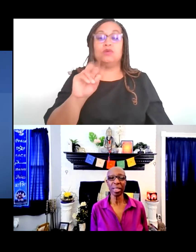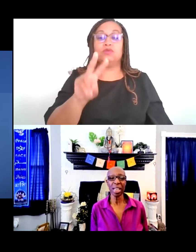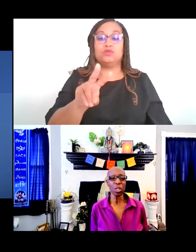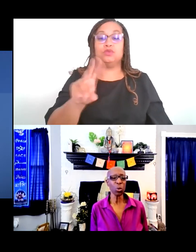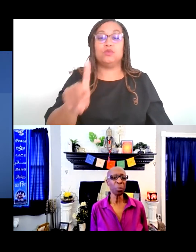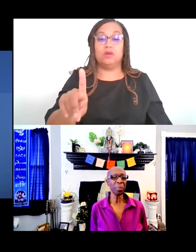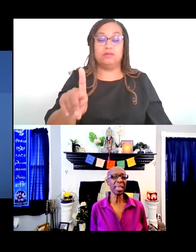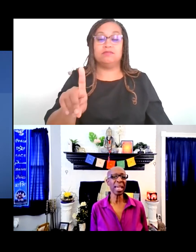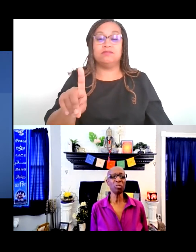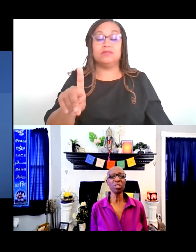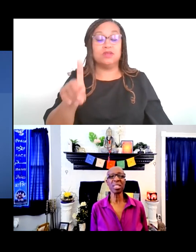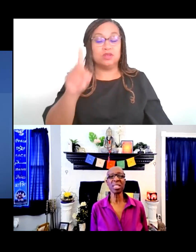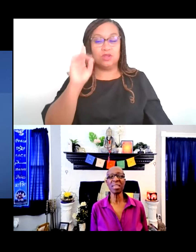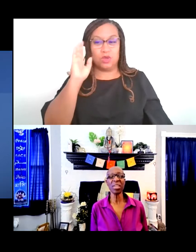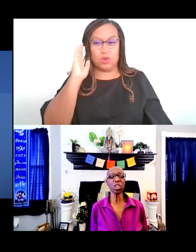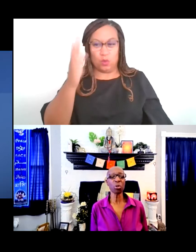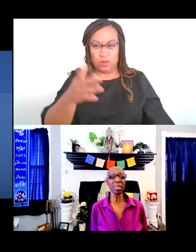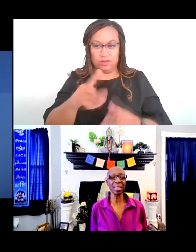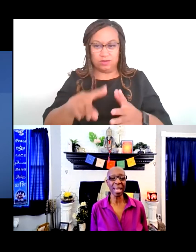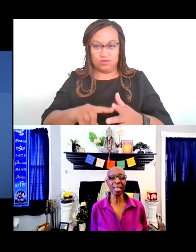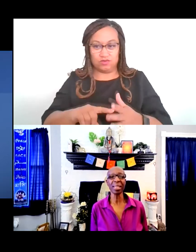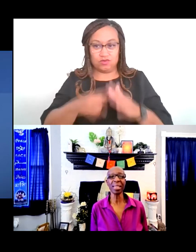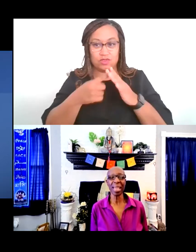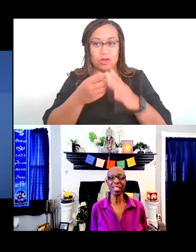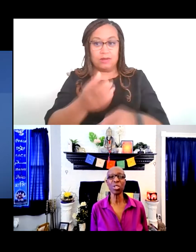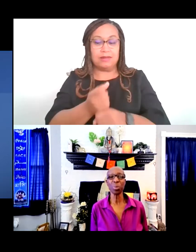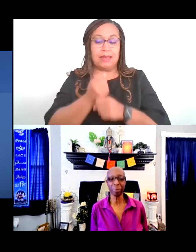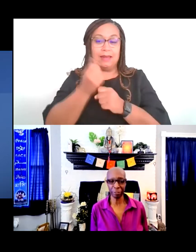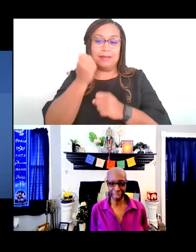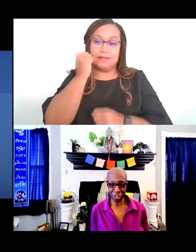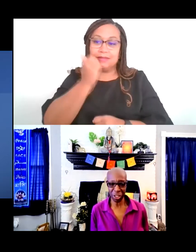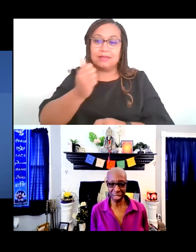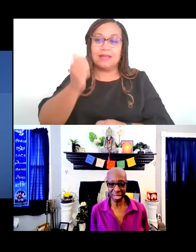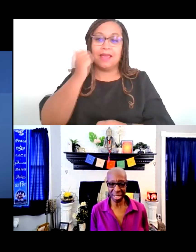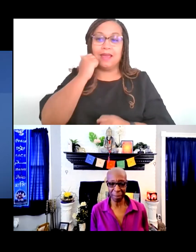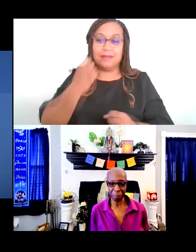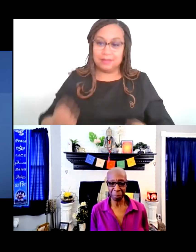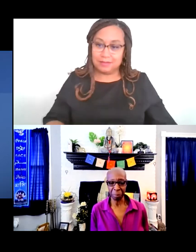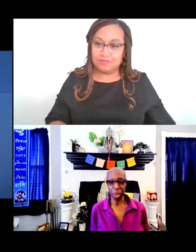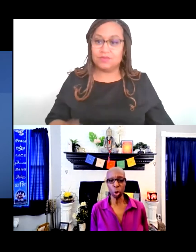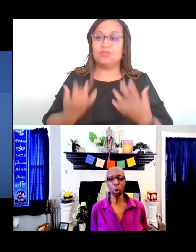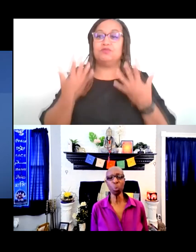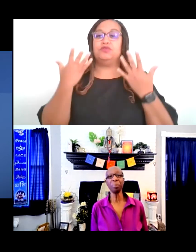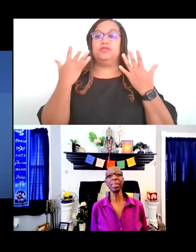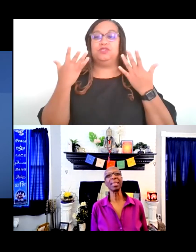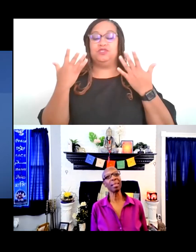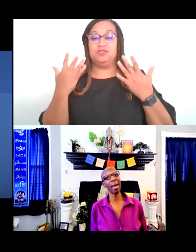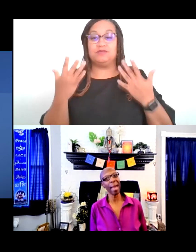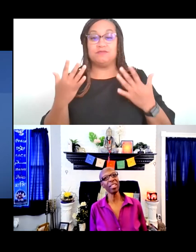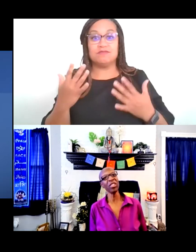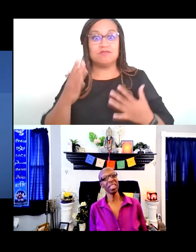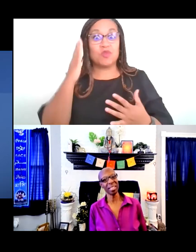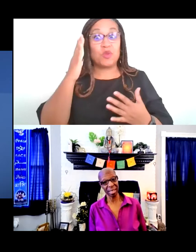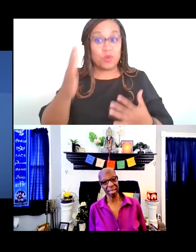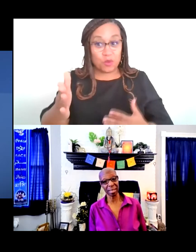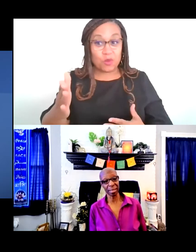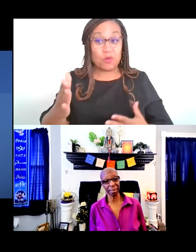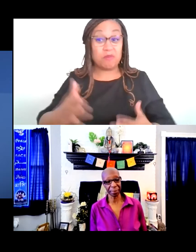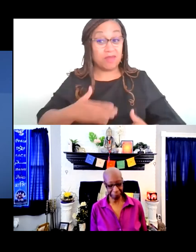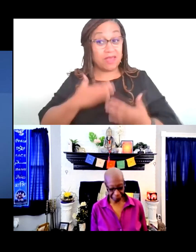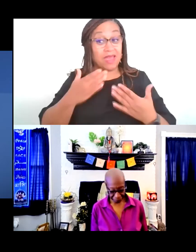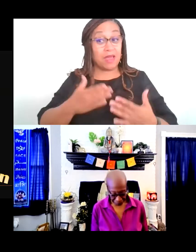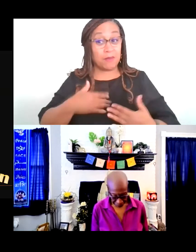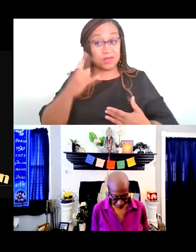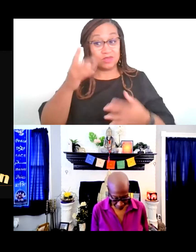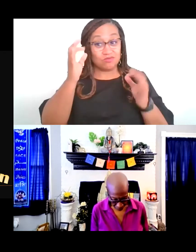JOIN2-833-663-9021 to begin receiving your daily inspirations. You will be glad you did.